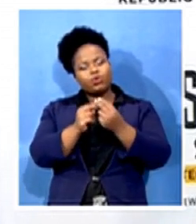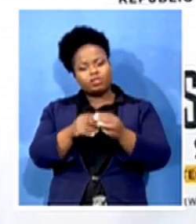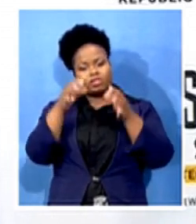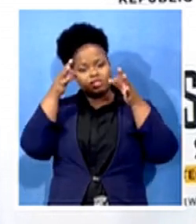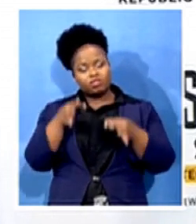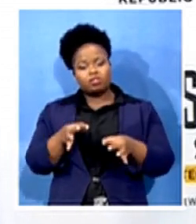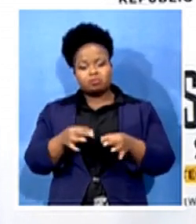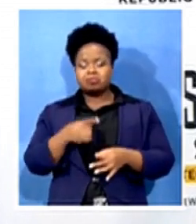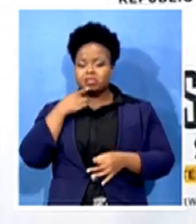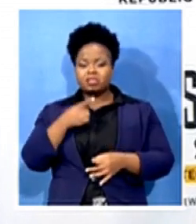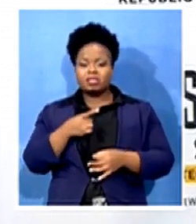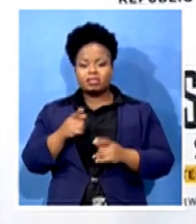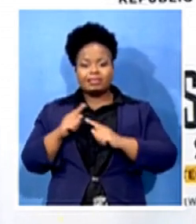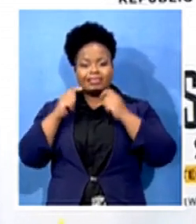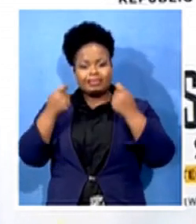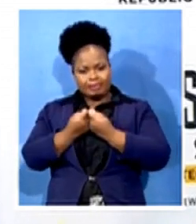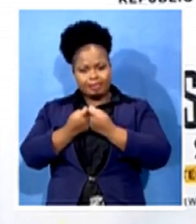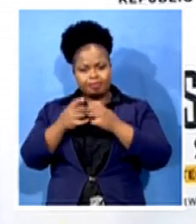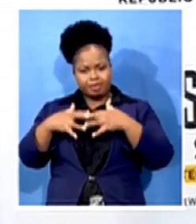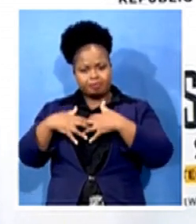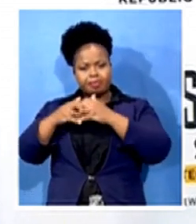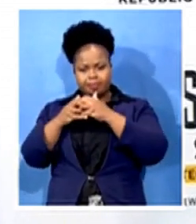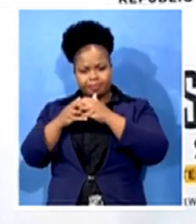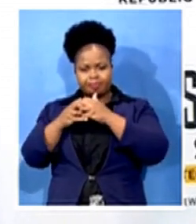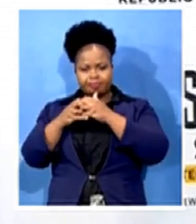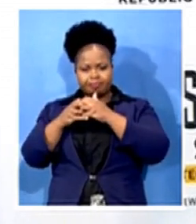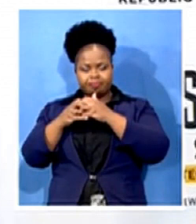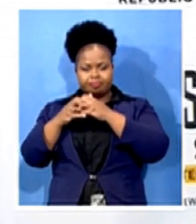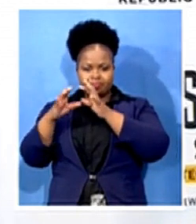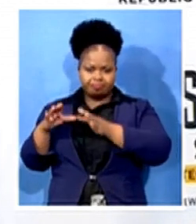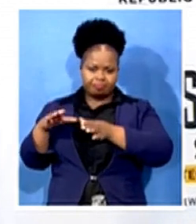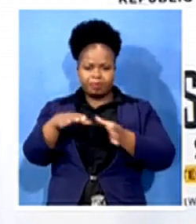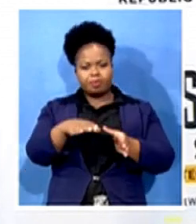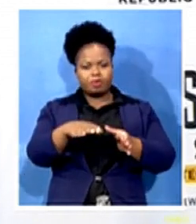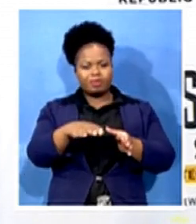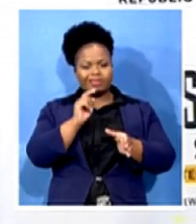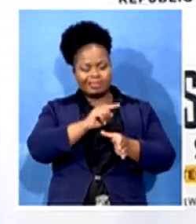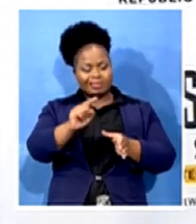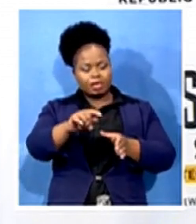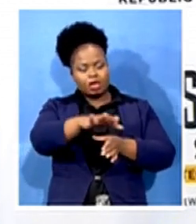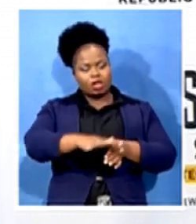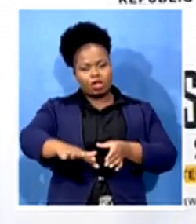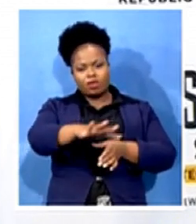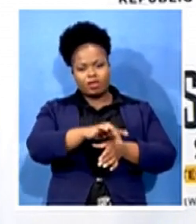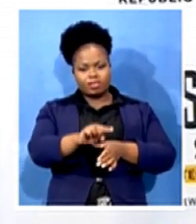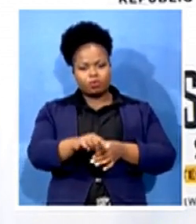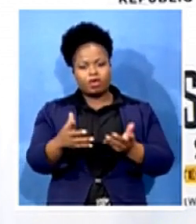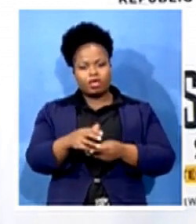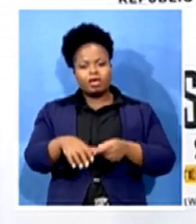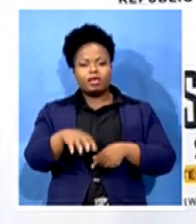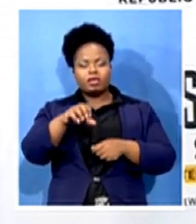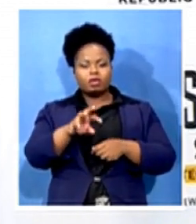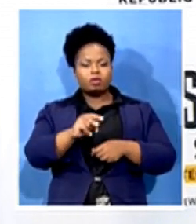would proceed to the occupied territories and to Morocco to engage both